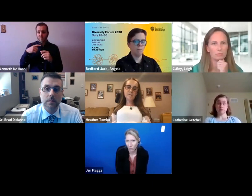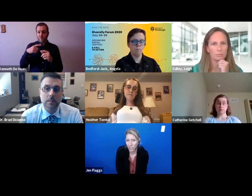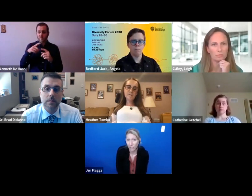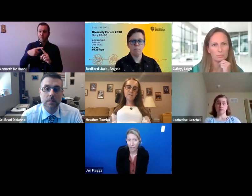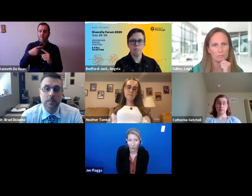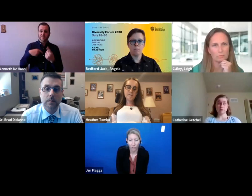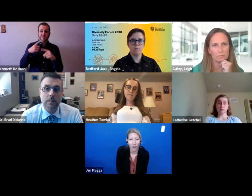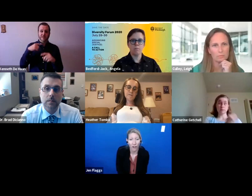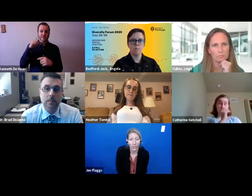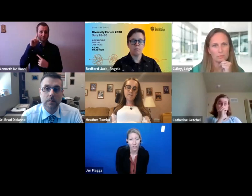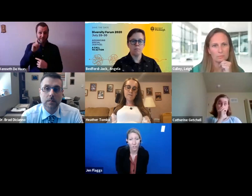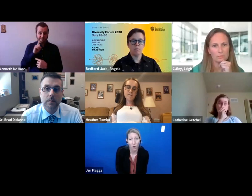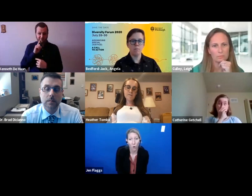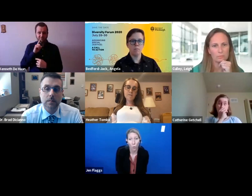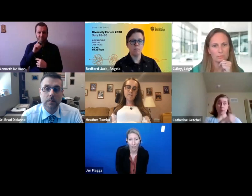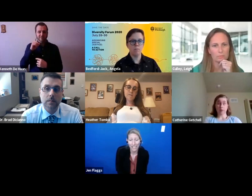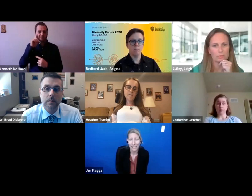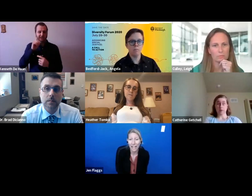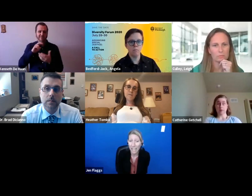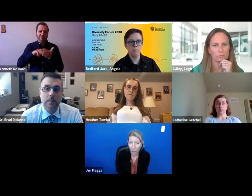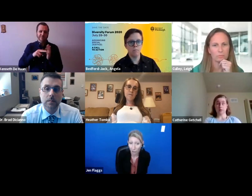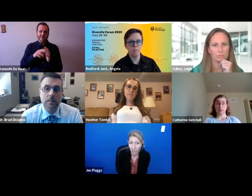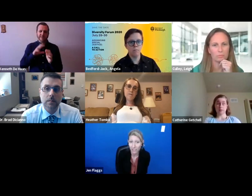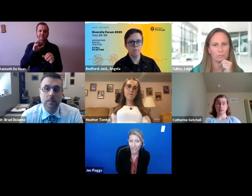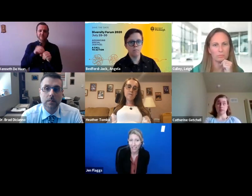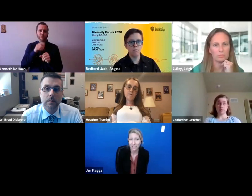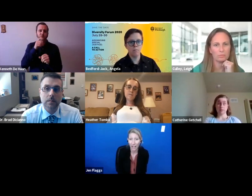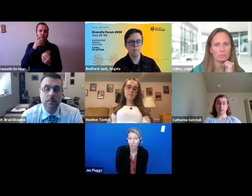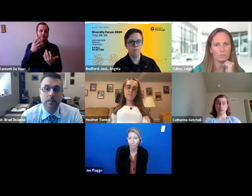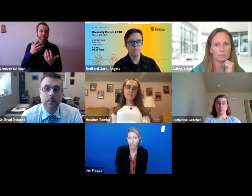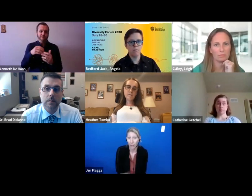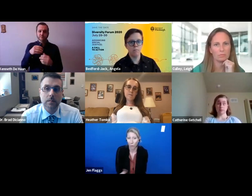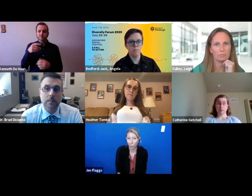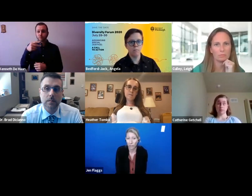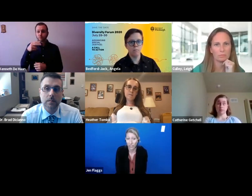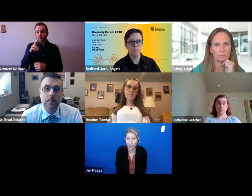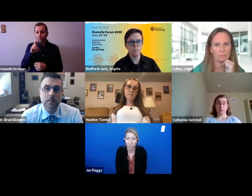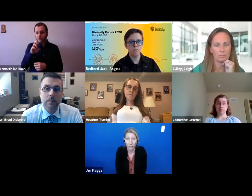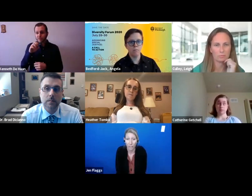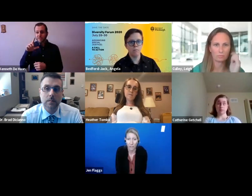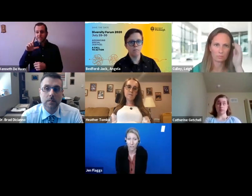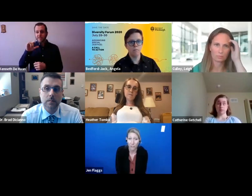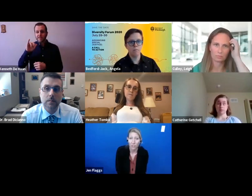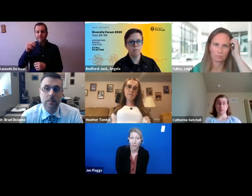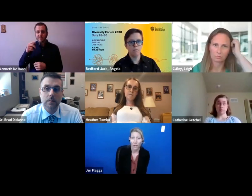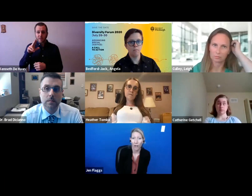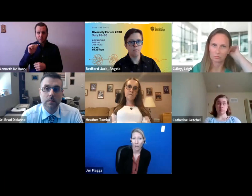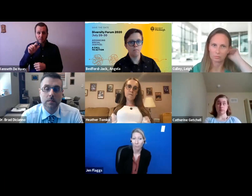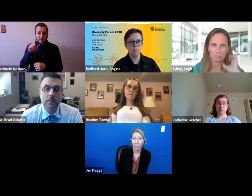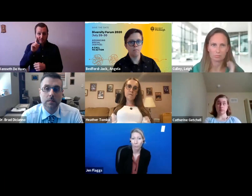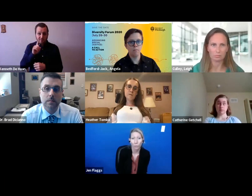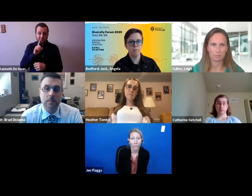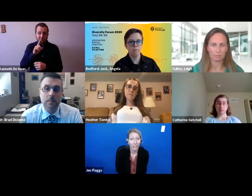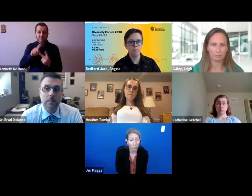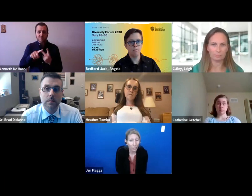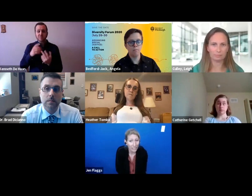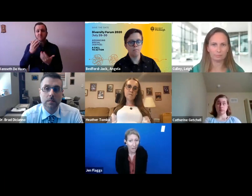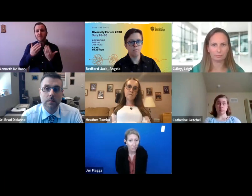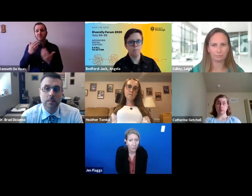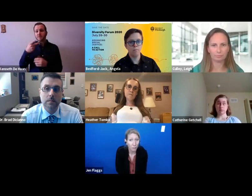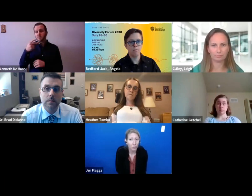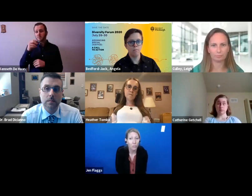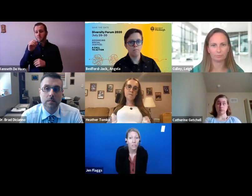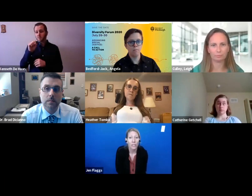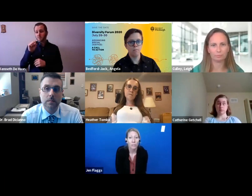into that, I wanted to clarify. So when I sign deaf, the sign deaf, and that word deaf means prelingually